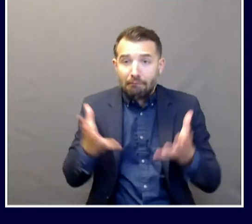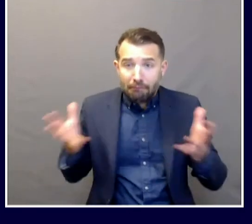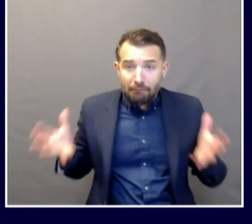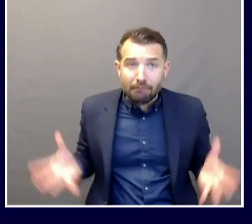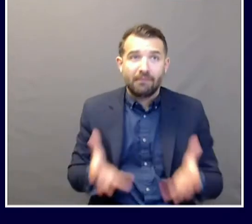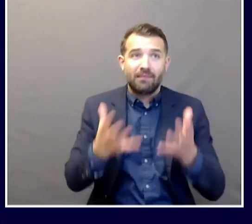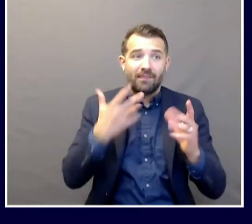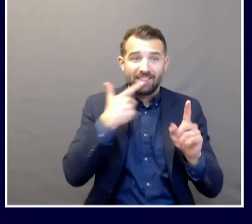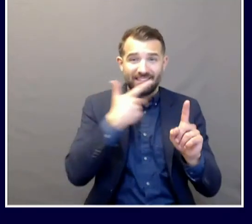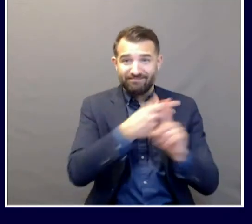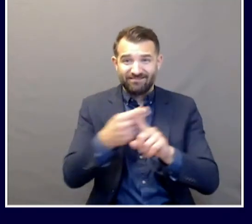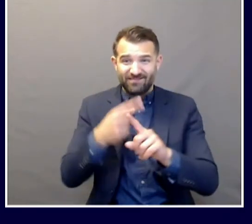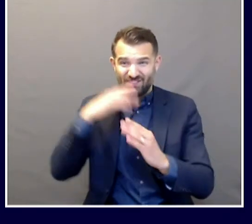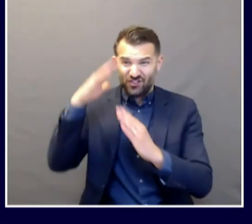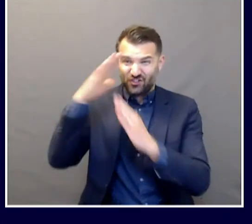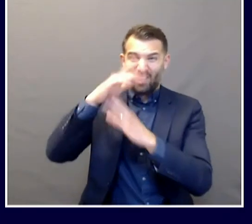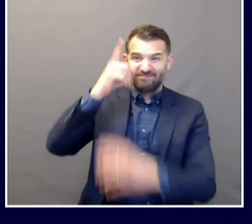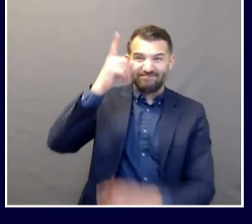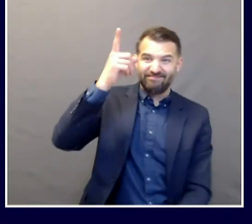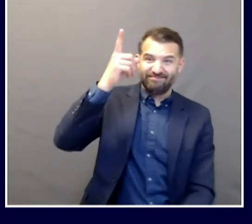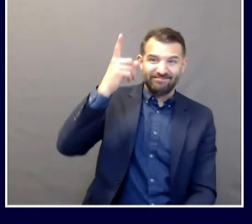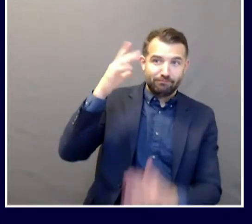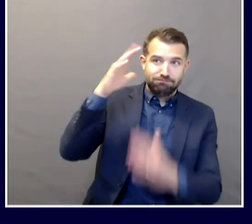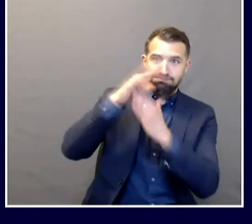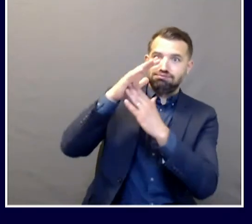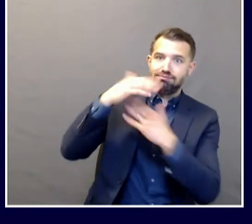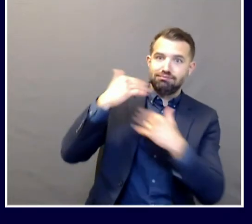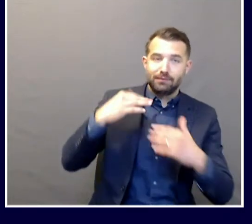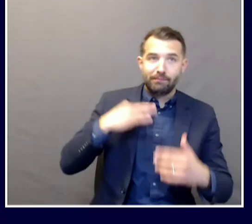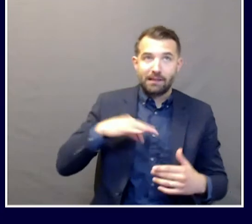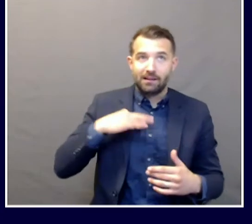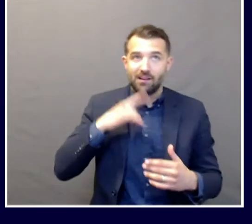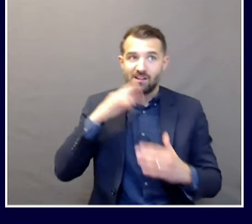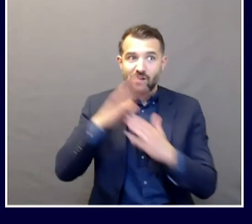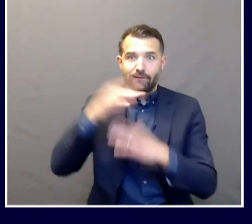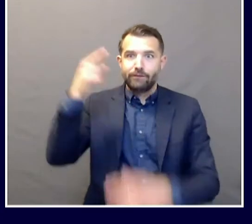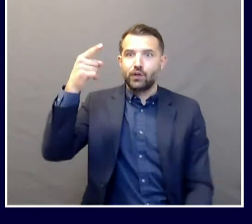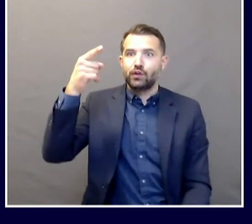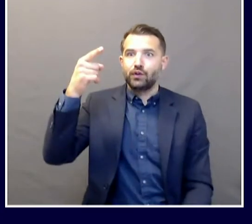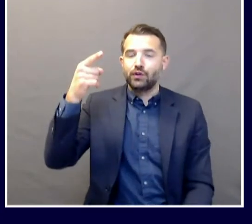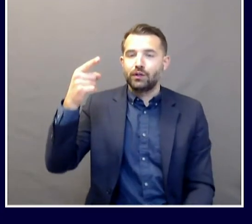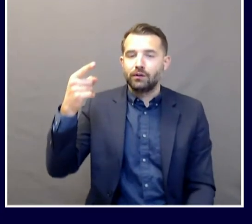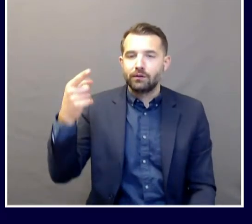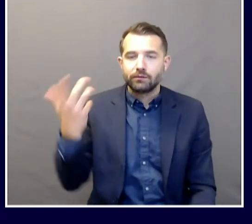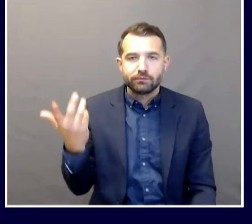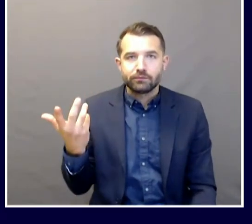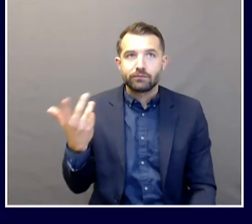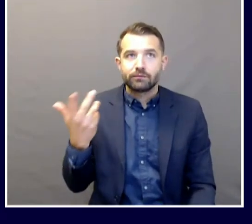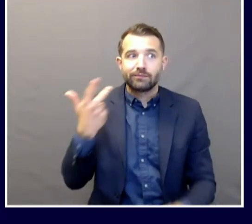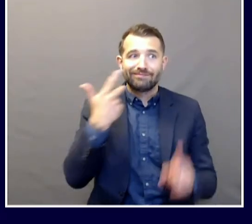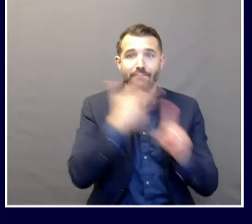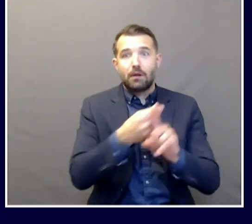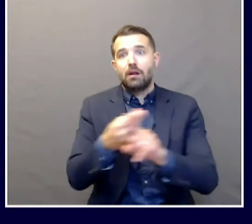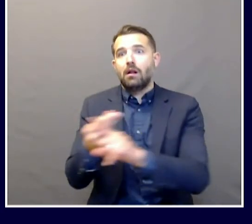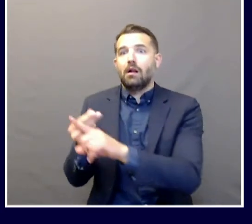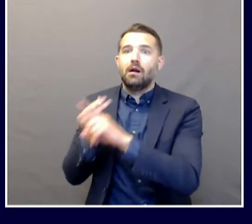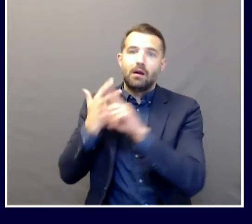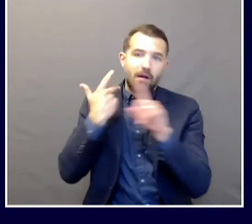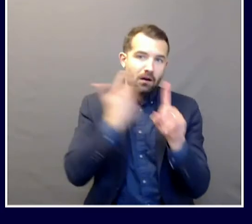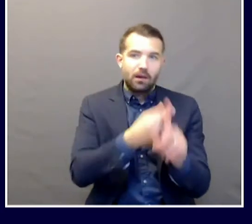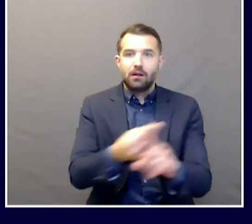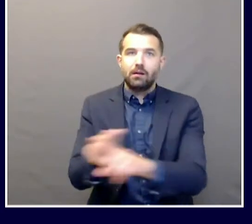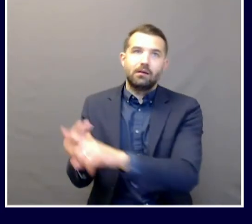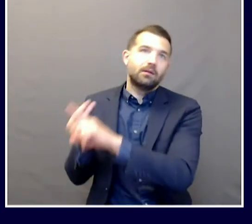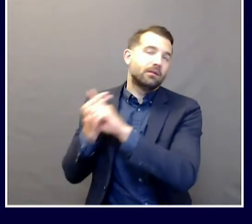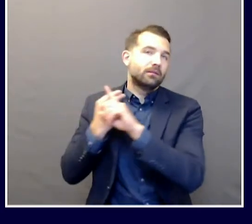now. I mean, of all people across the state, for those who are eligible